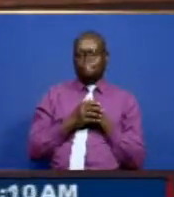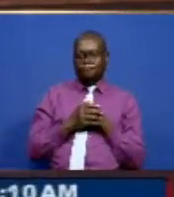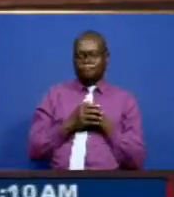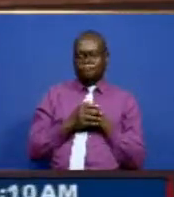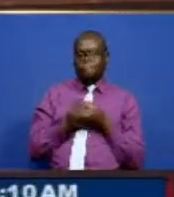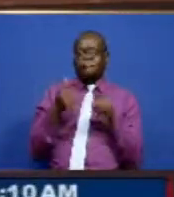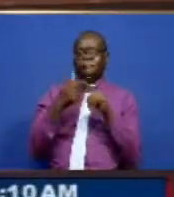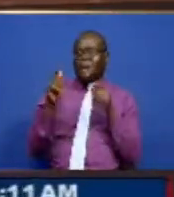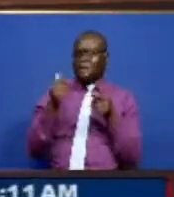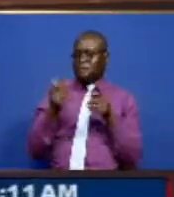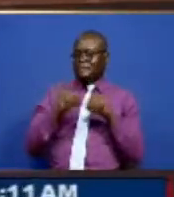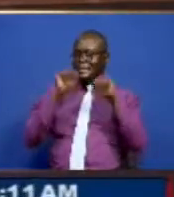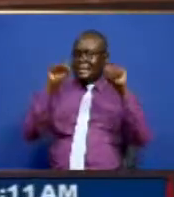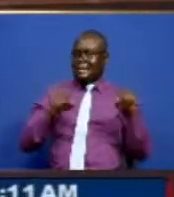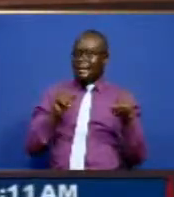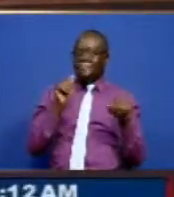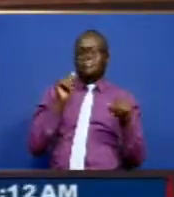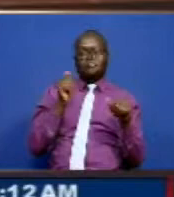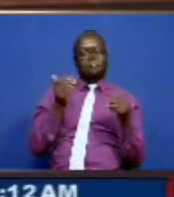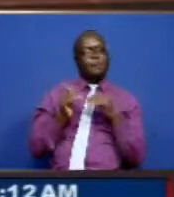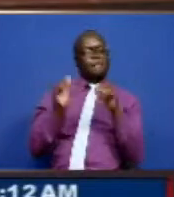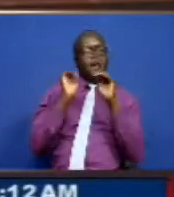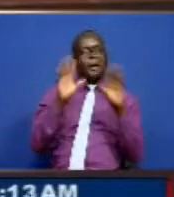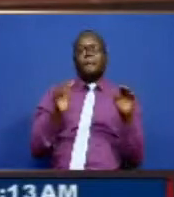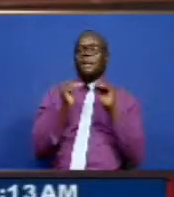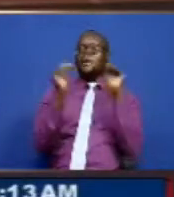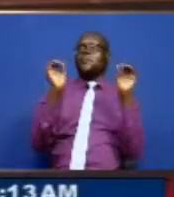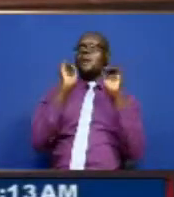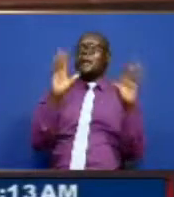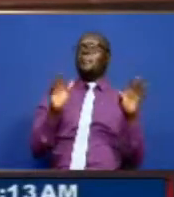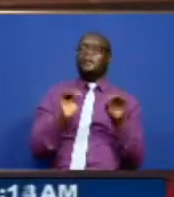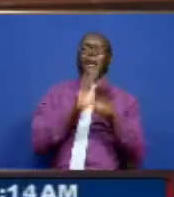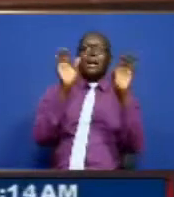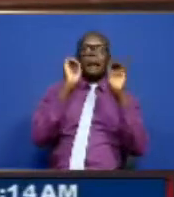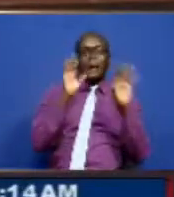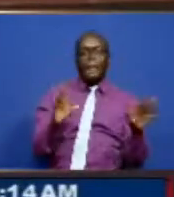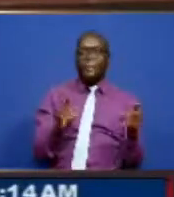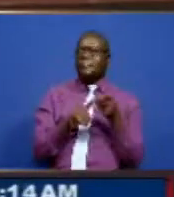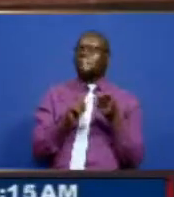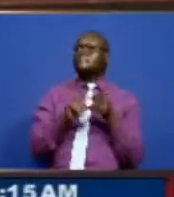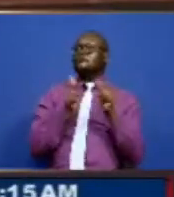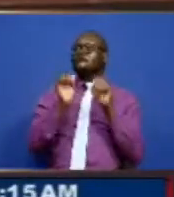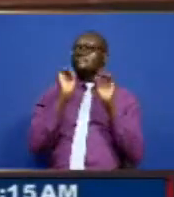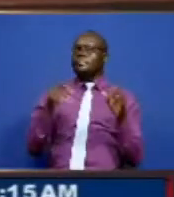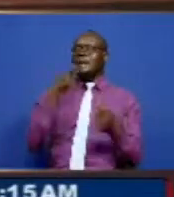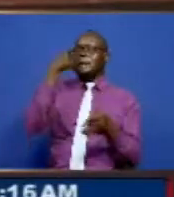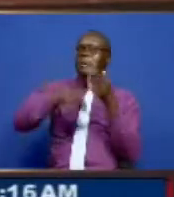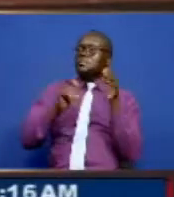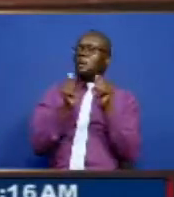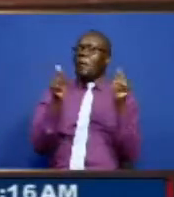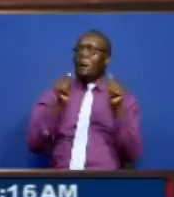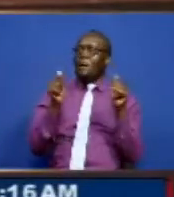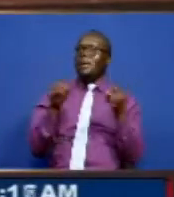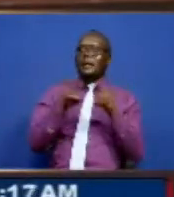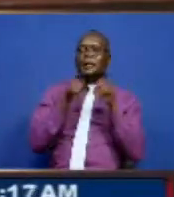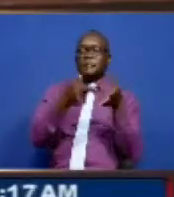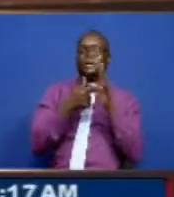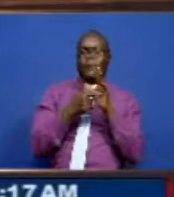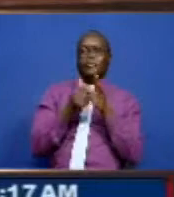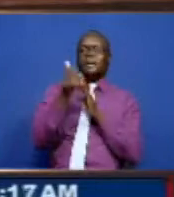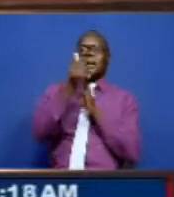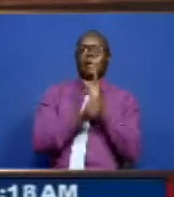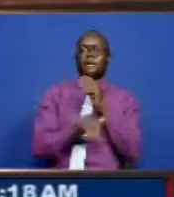without a system that is fair, equitable, transparent, competitive, and cost-effective as required by